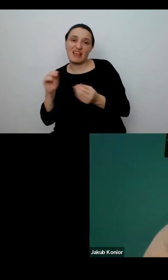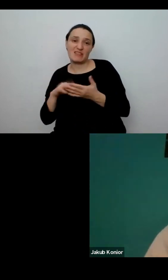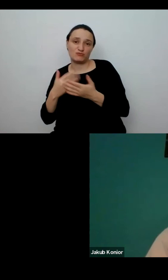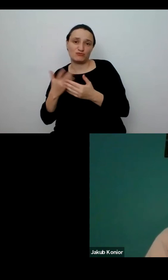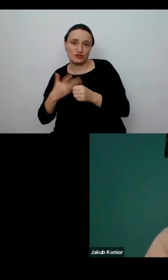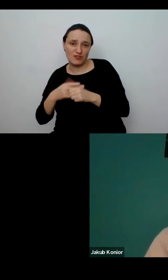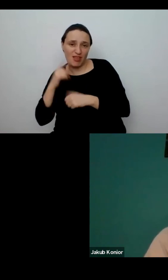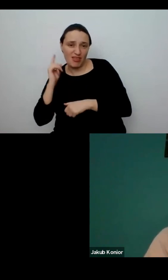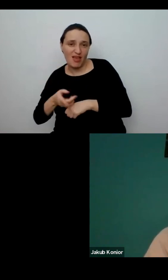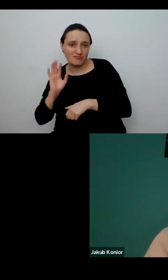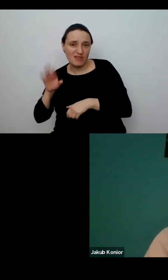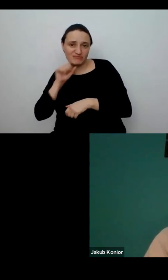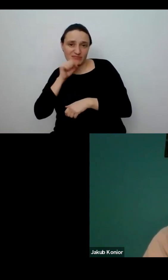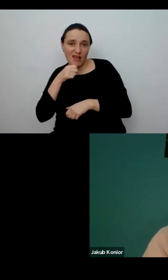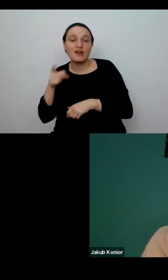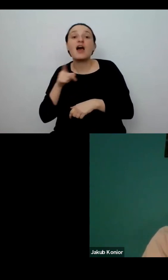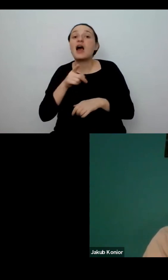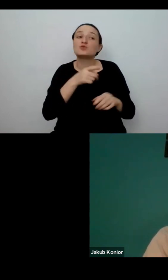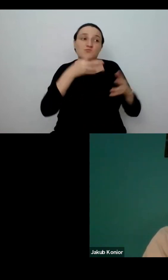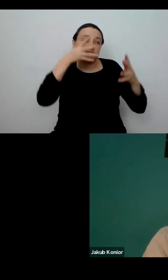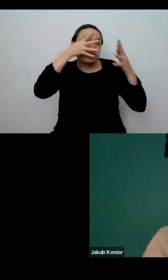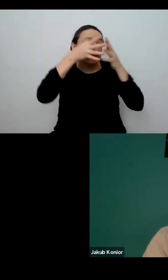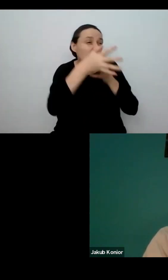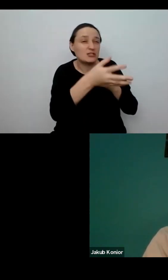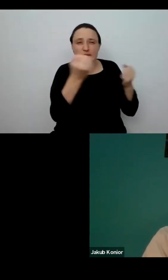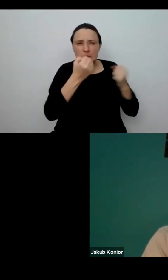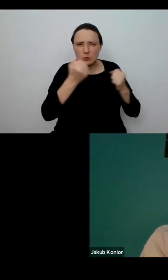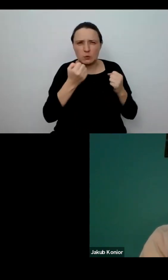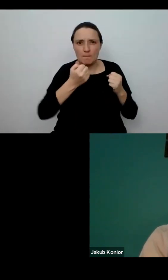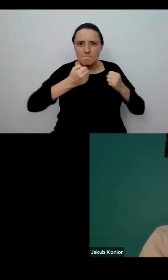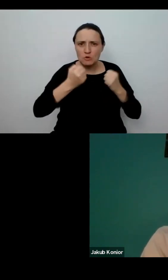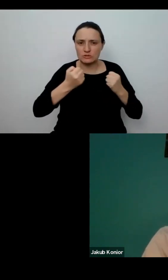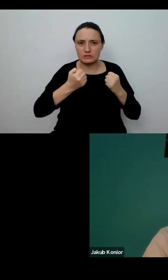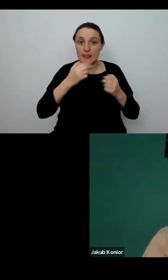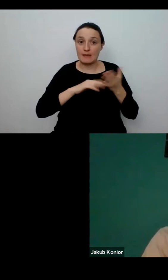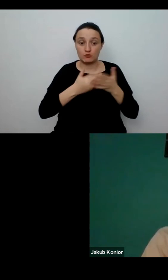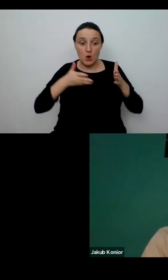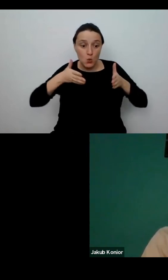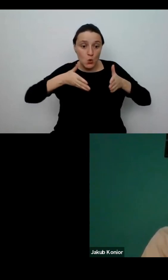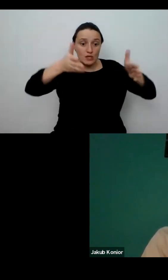illuminate a certain street with a LED, we need like